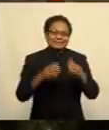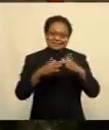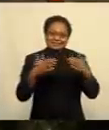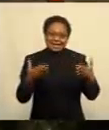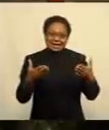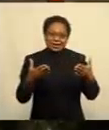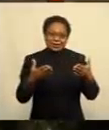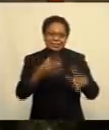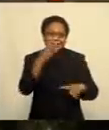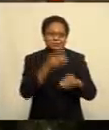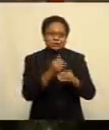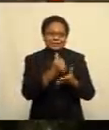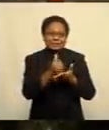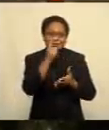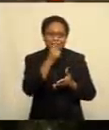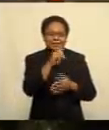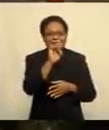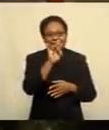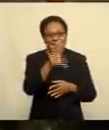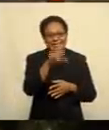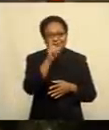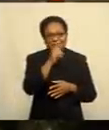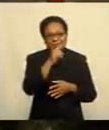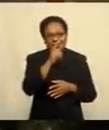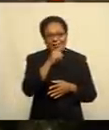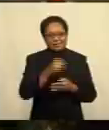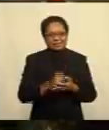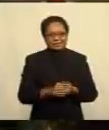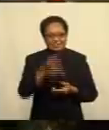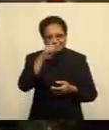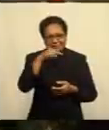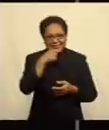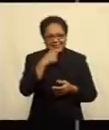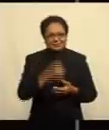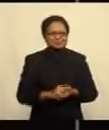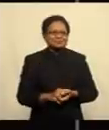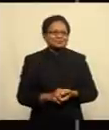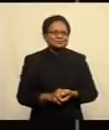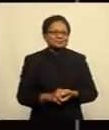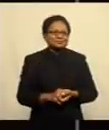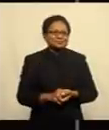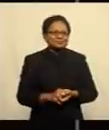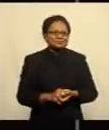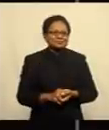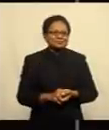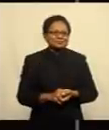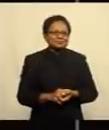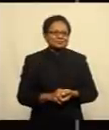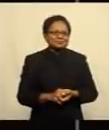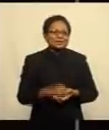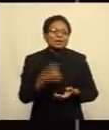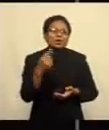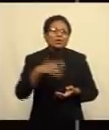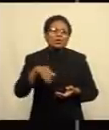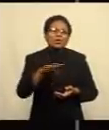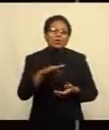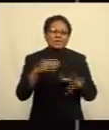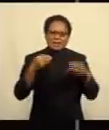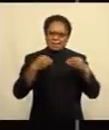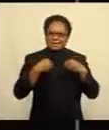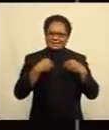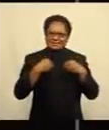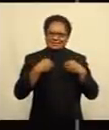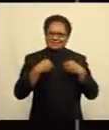locally transmitted cases in Fiji. Lena Reese, FBC News. All non-essential businesses in the Central